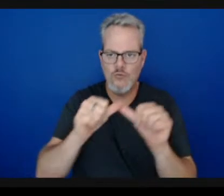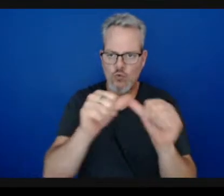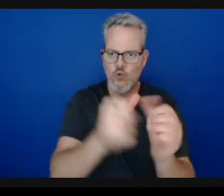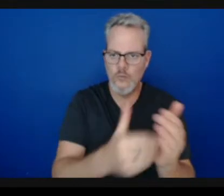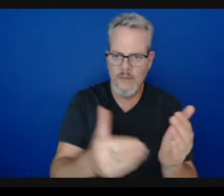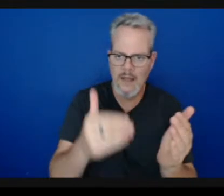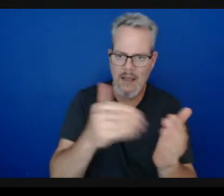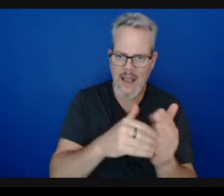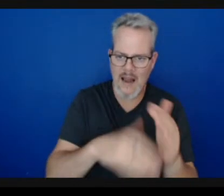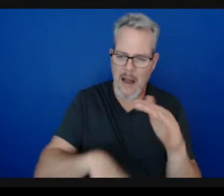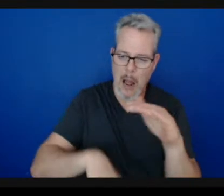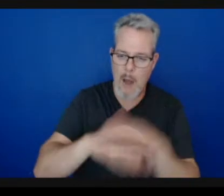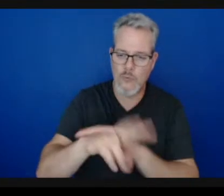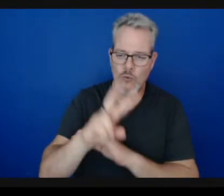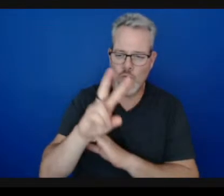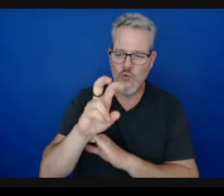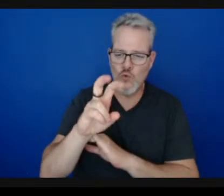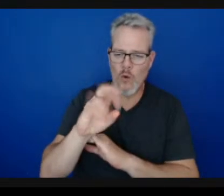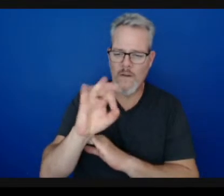200 feet high.